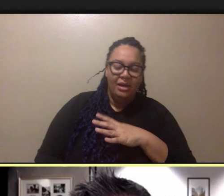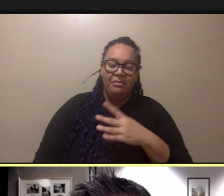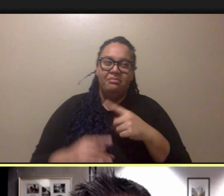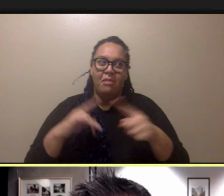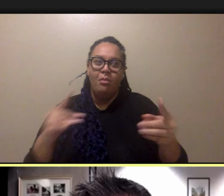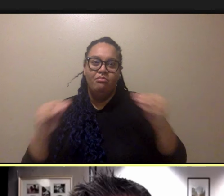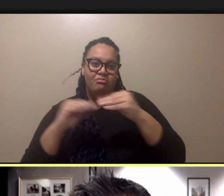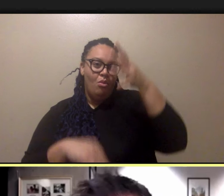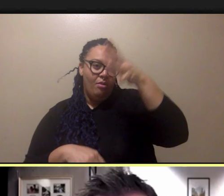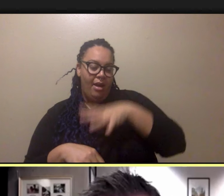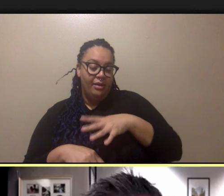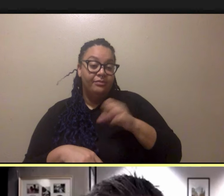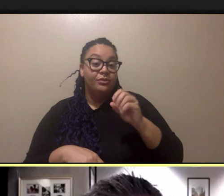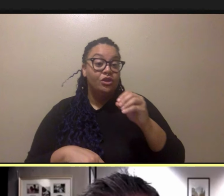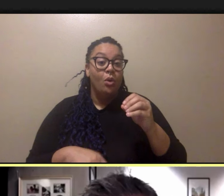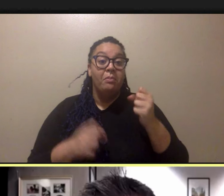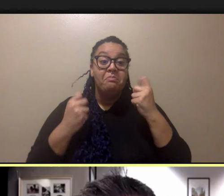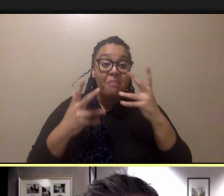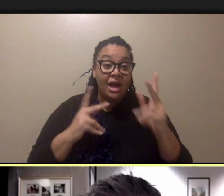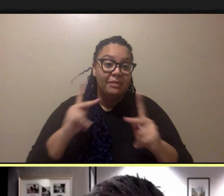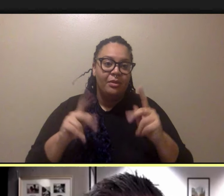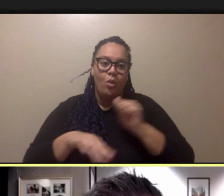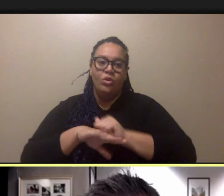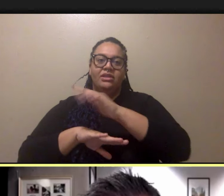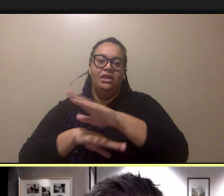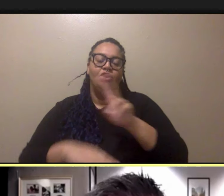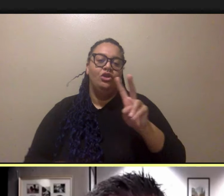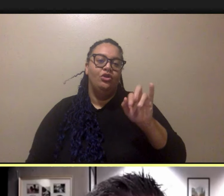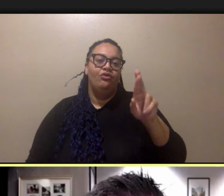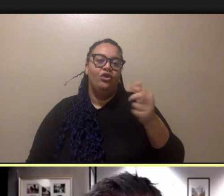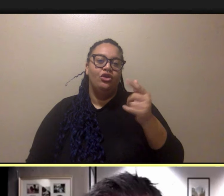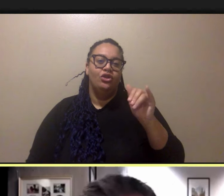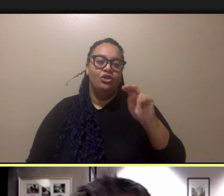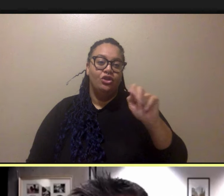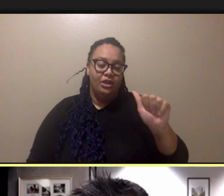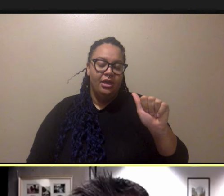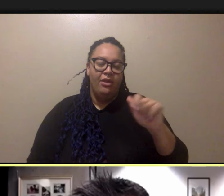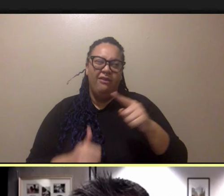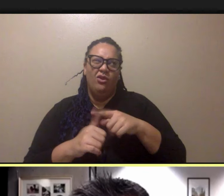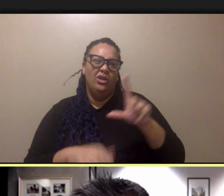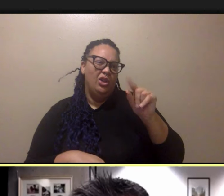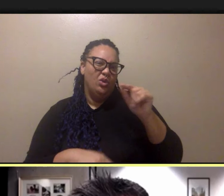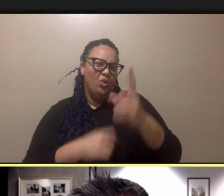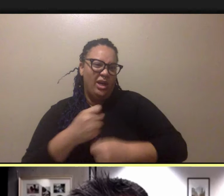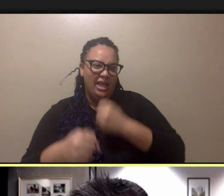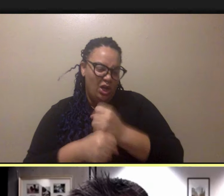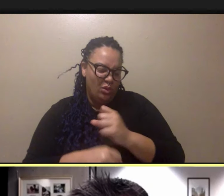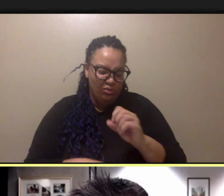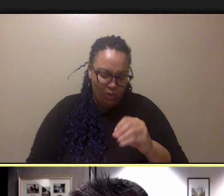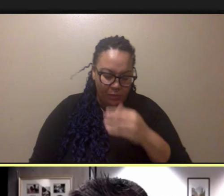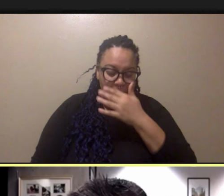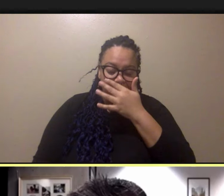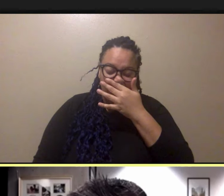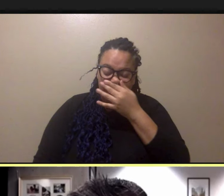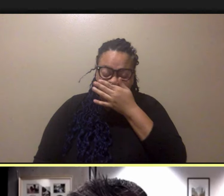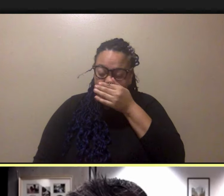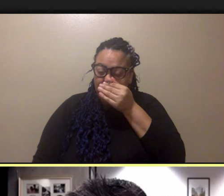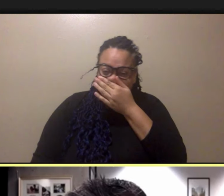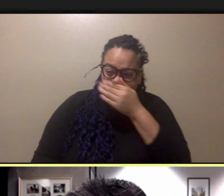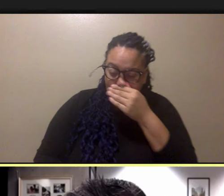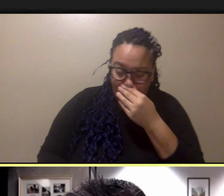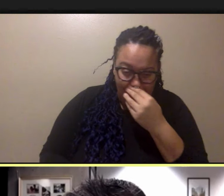So thousands of them were sent to Virginia in the first 15, 20 years. And to give you a sense of how bad it was